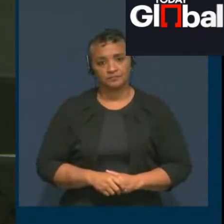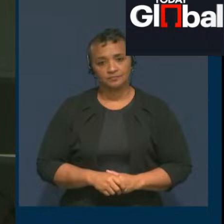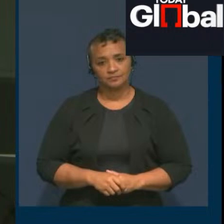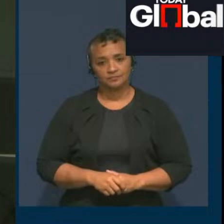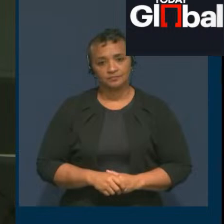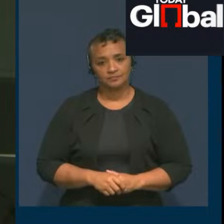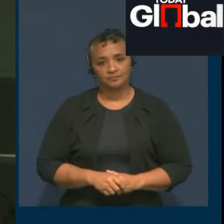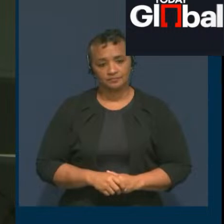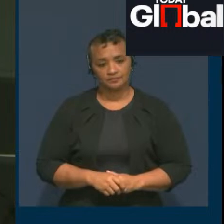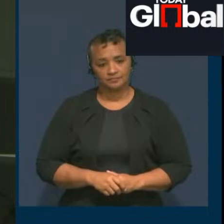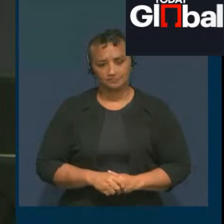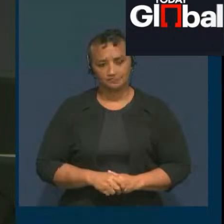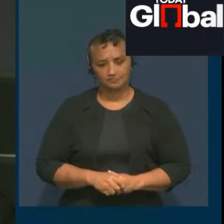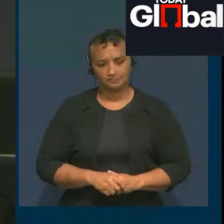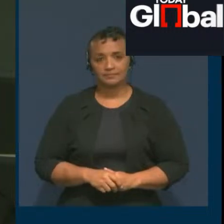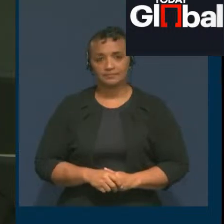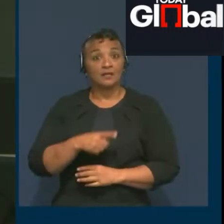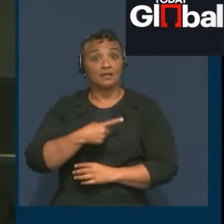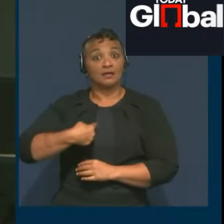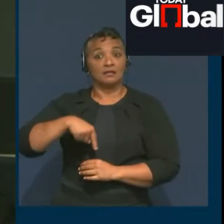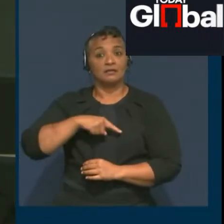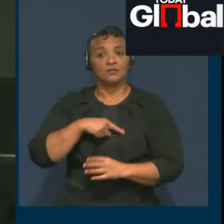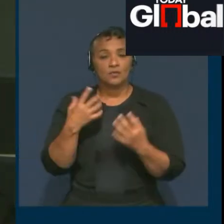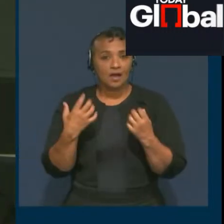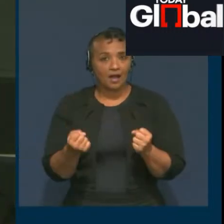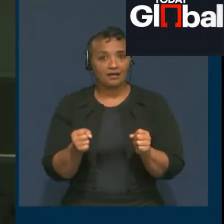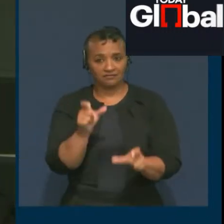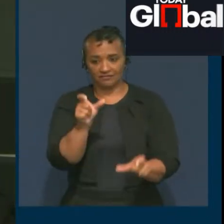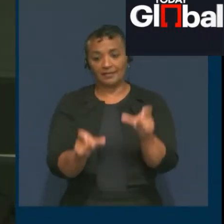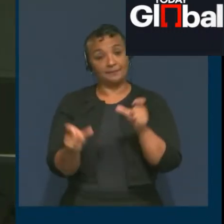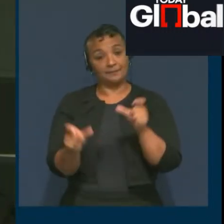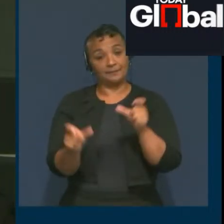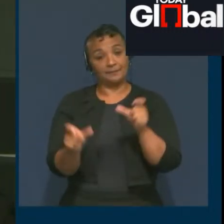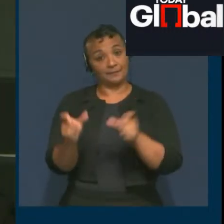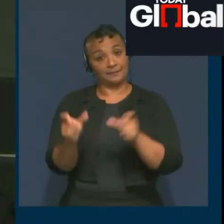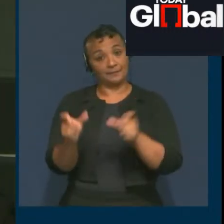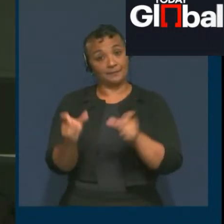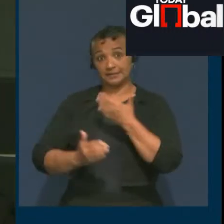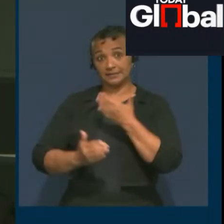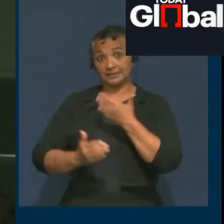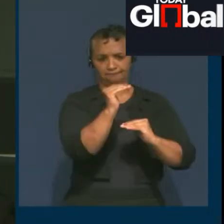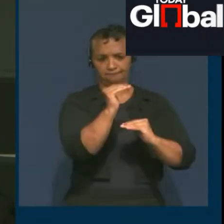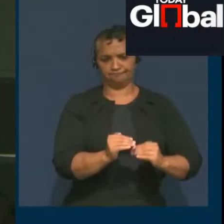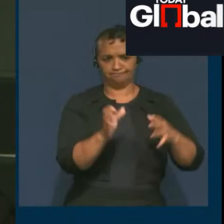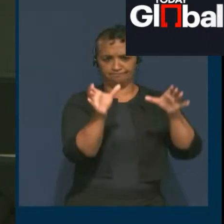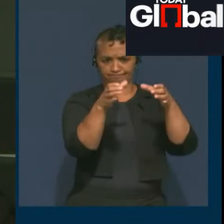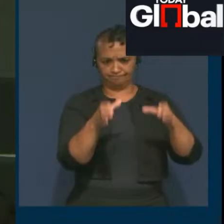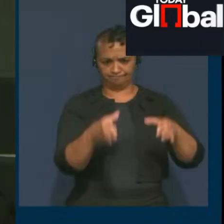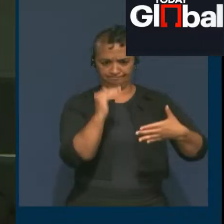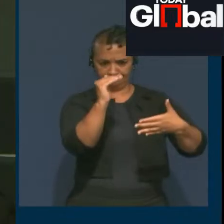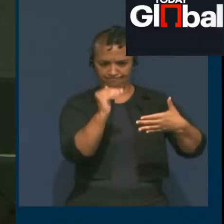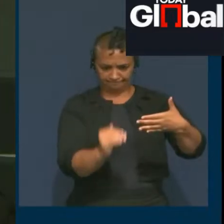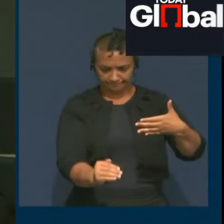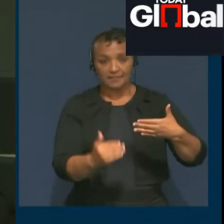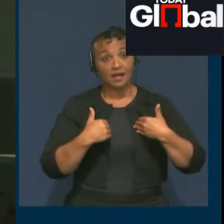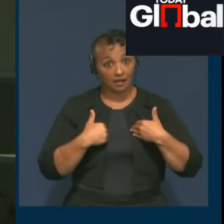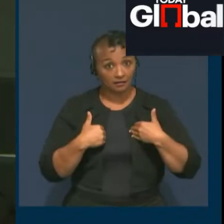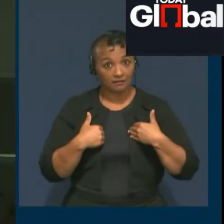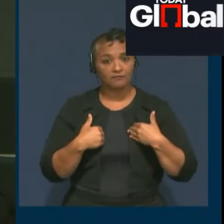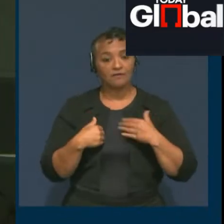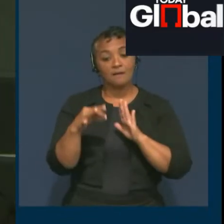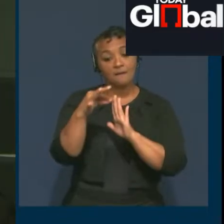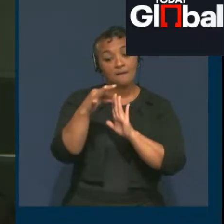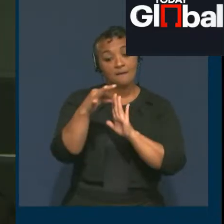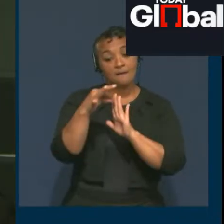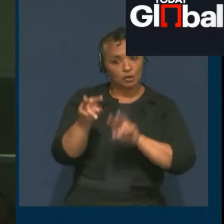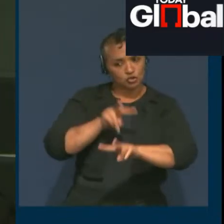up a classification of persons with disabilities. We have reviewed the policies when it